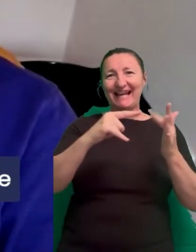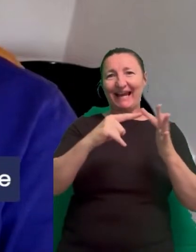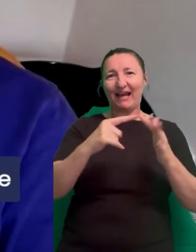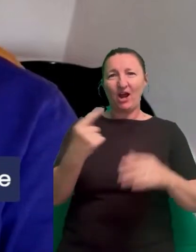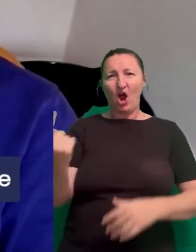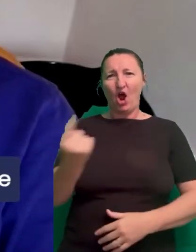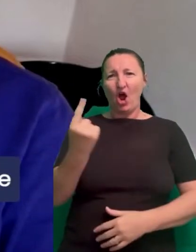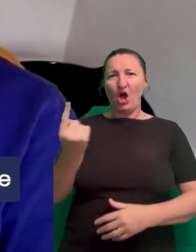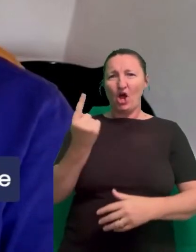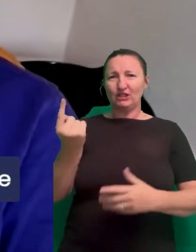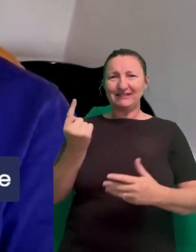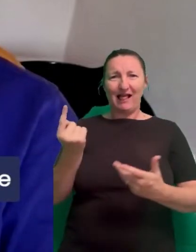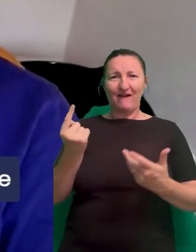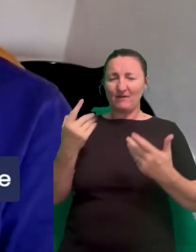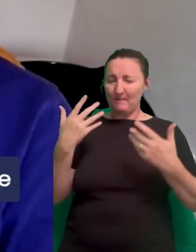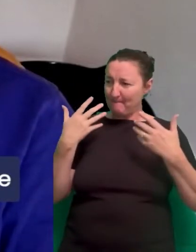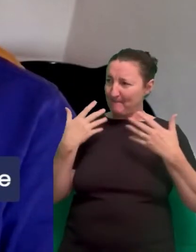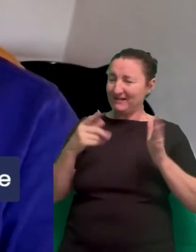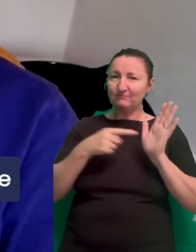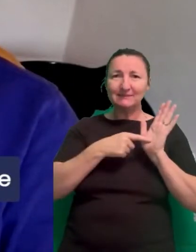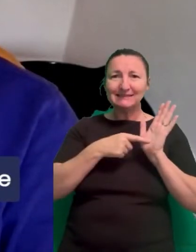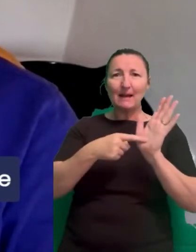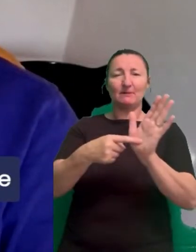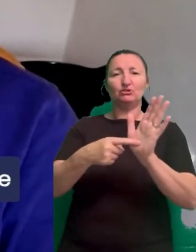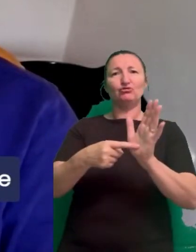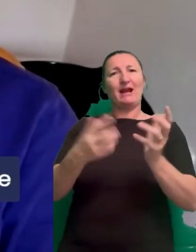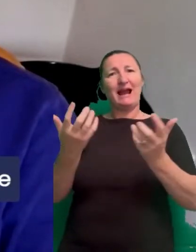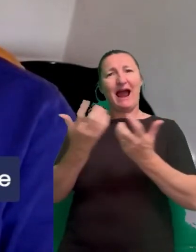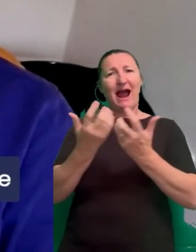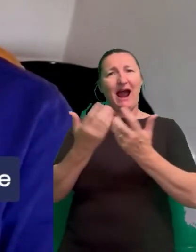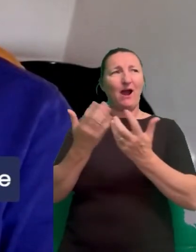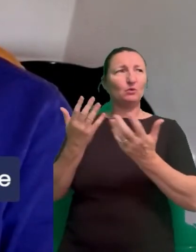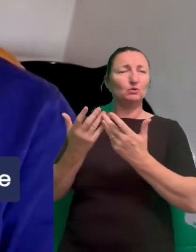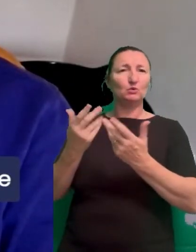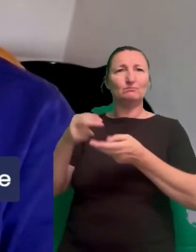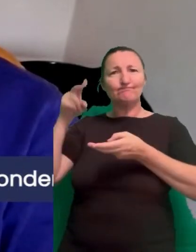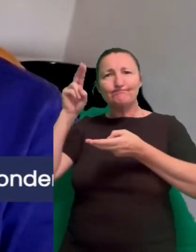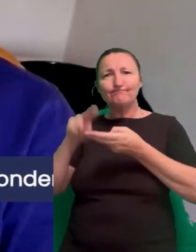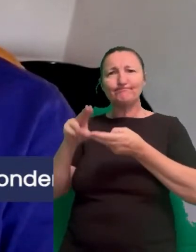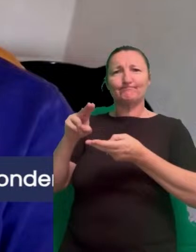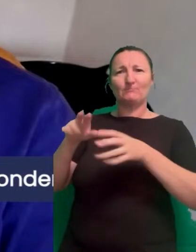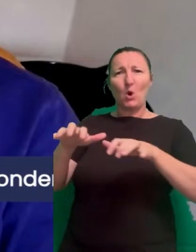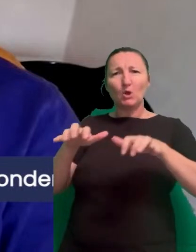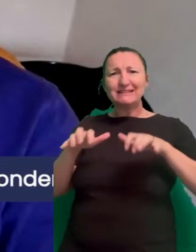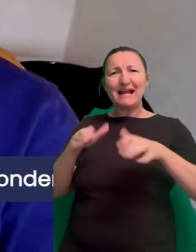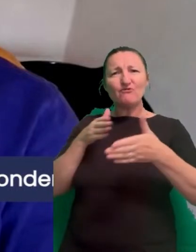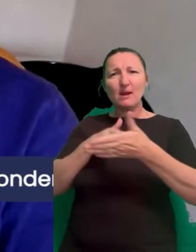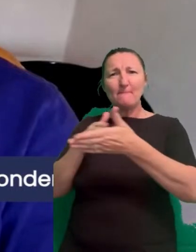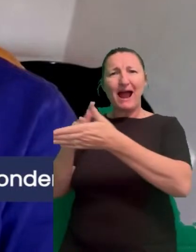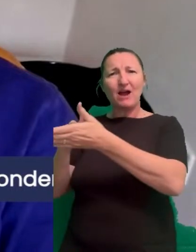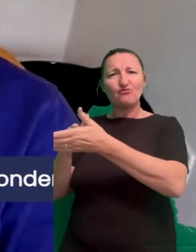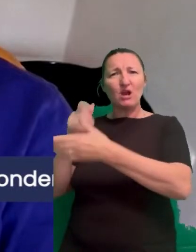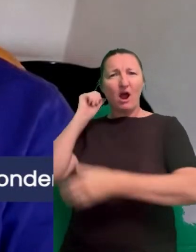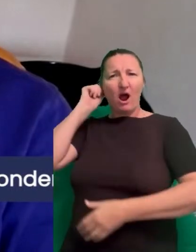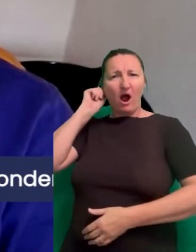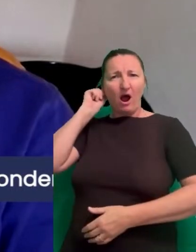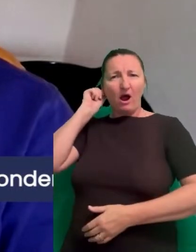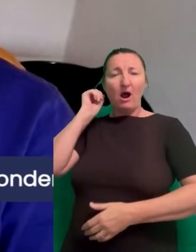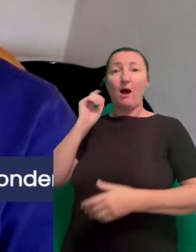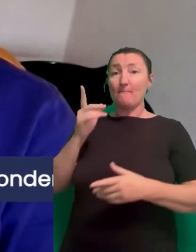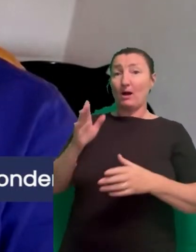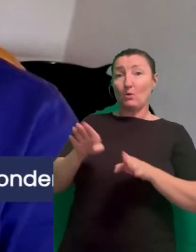Jessie, for not only demonstrating some great life hacks around dexterity